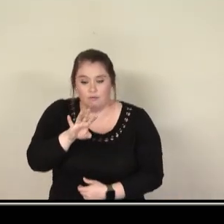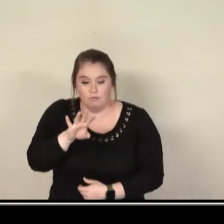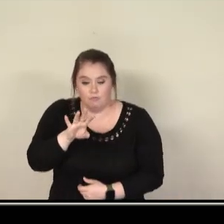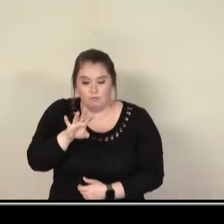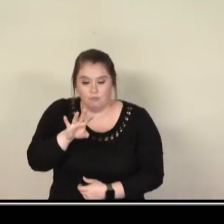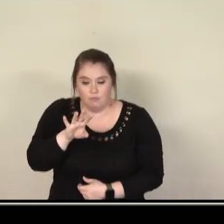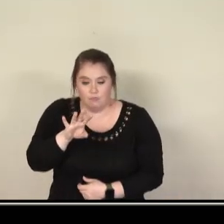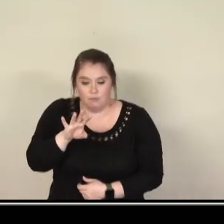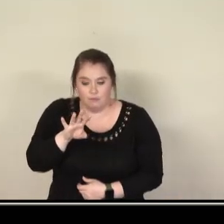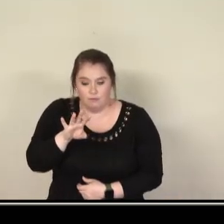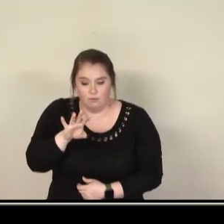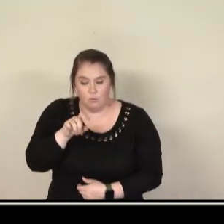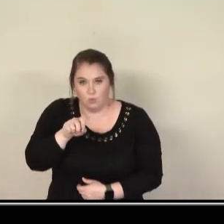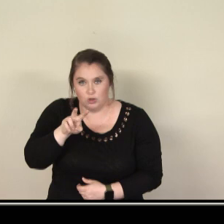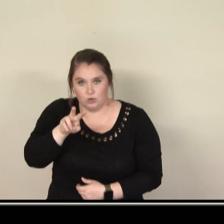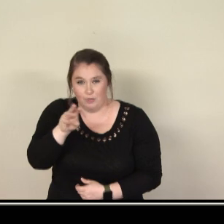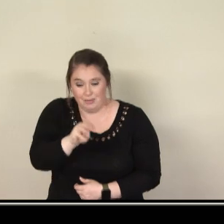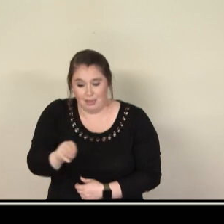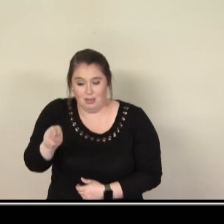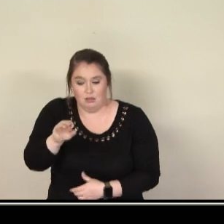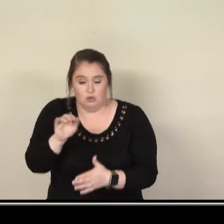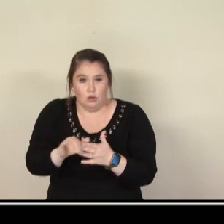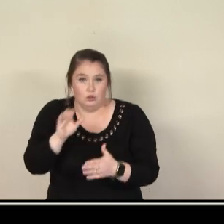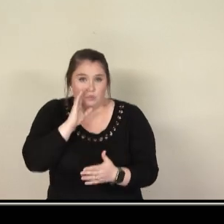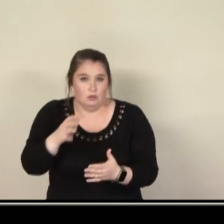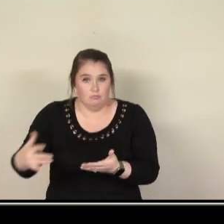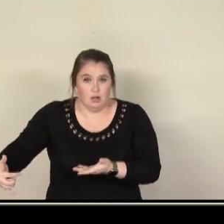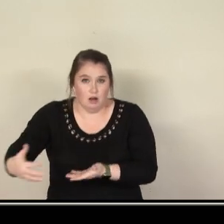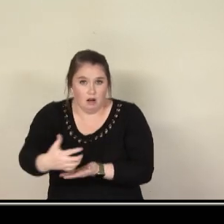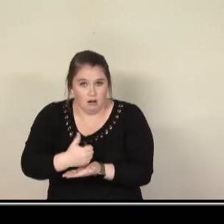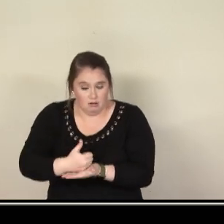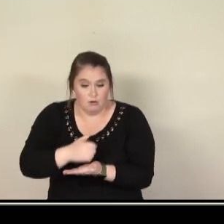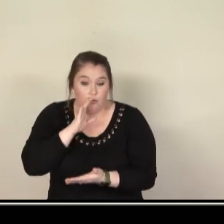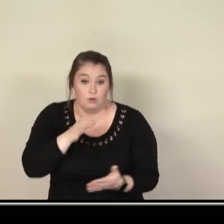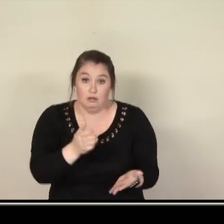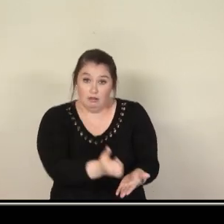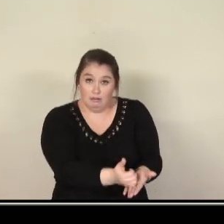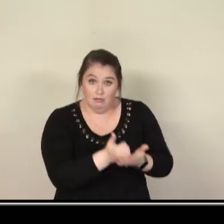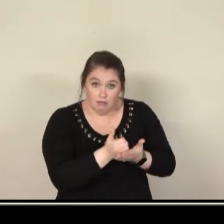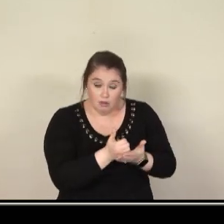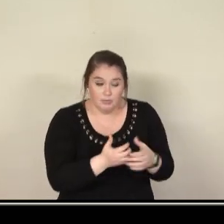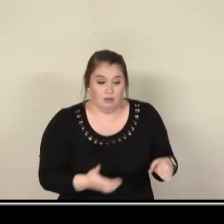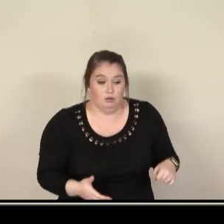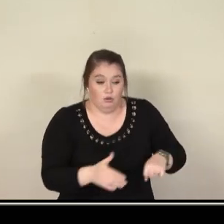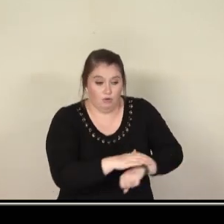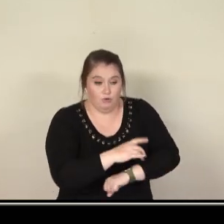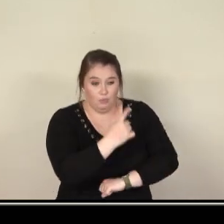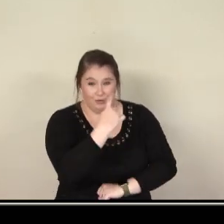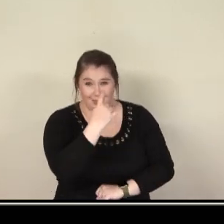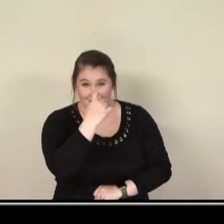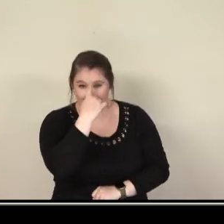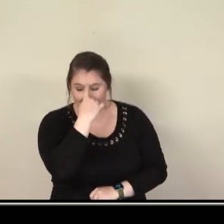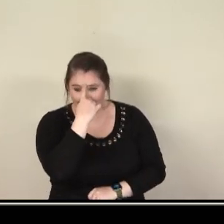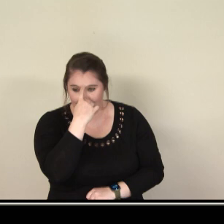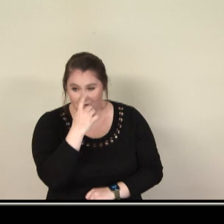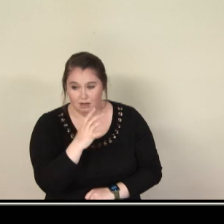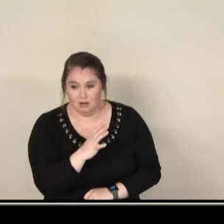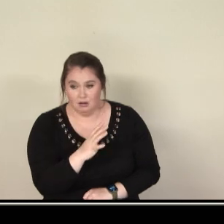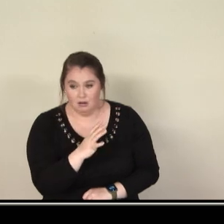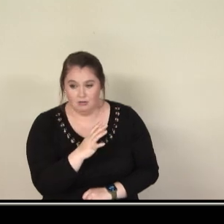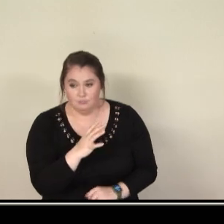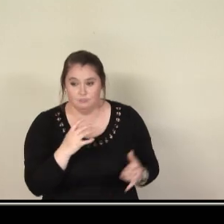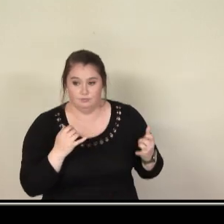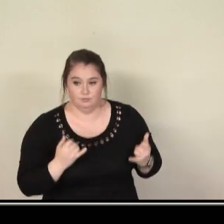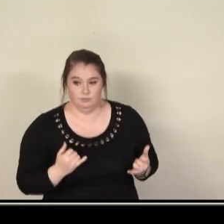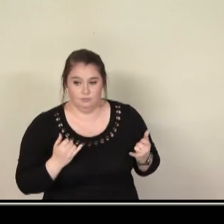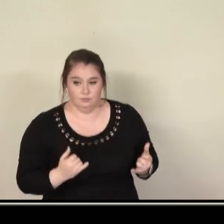million for us. Helps with what we think we're going down, and also covers what we think what we are estimating right now we